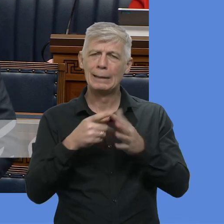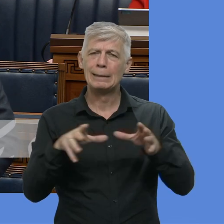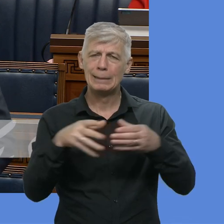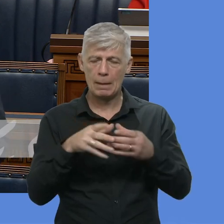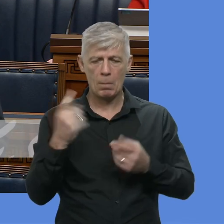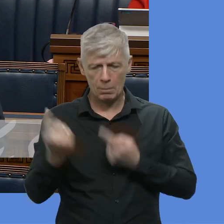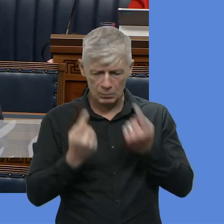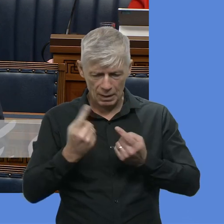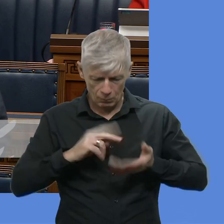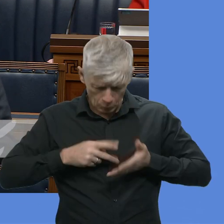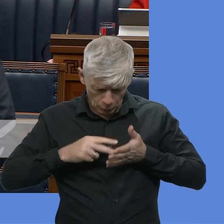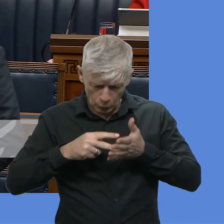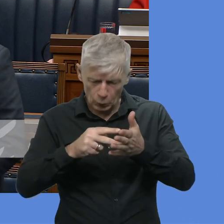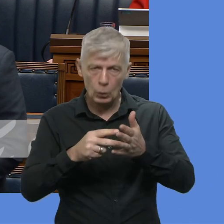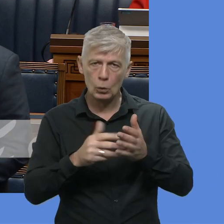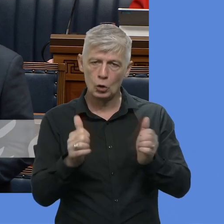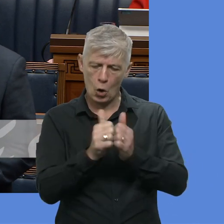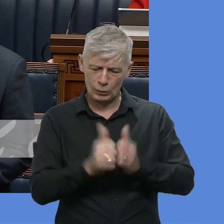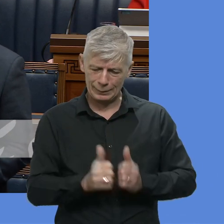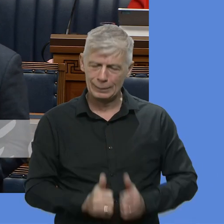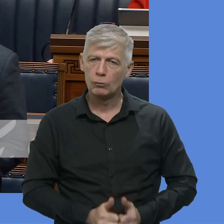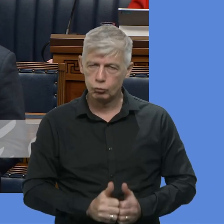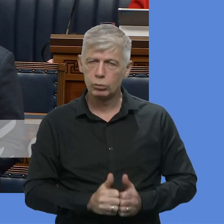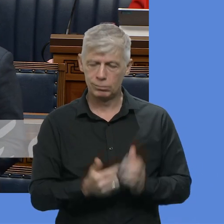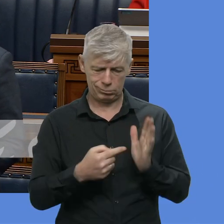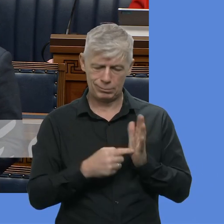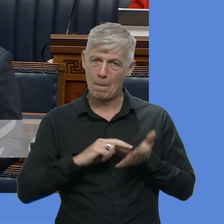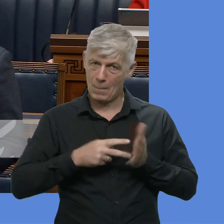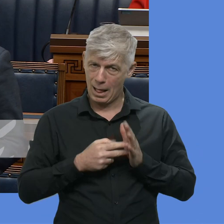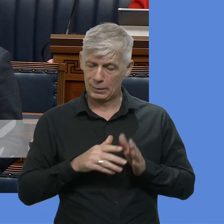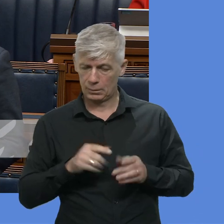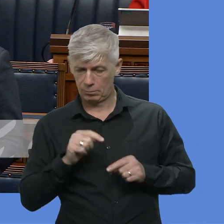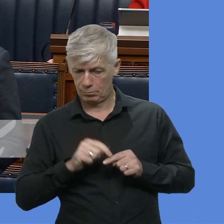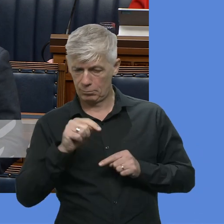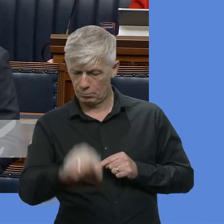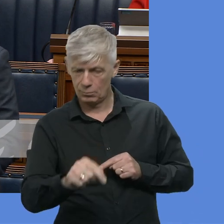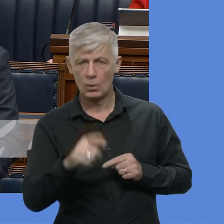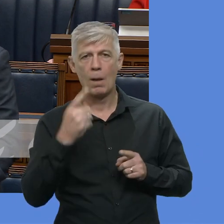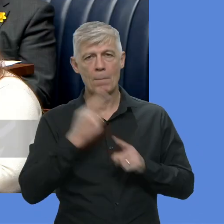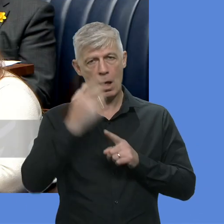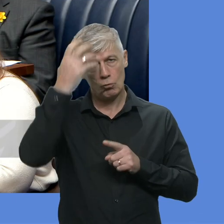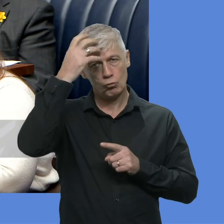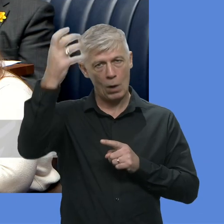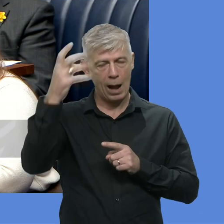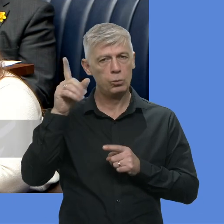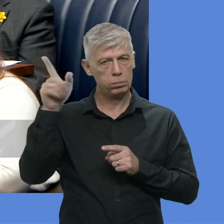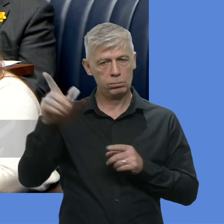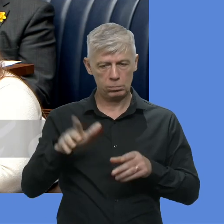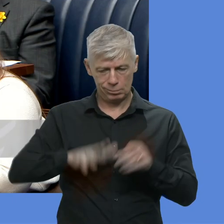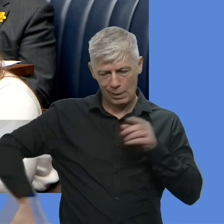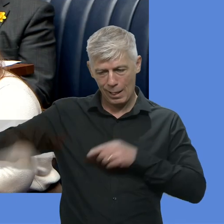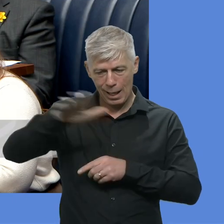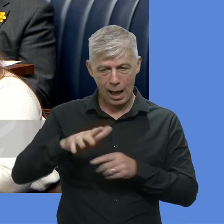the pre-commencement planning conditions, and in tandem discussions are continuing with the Crown Estate in relation to securing the